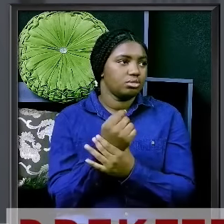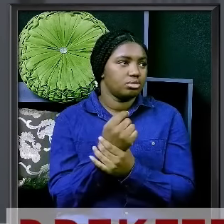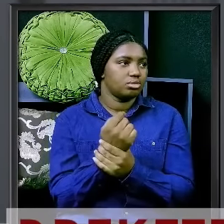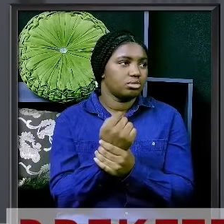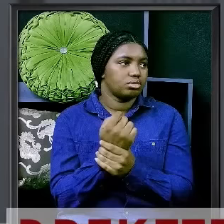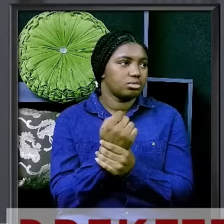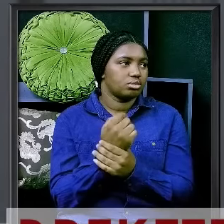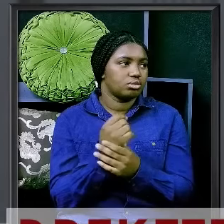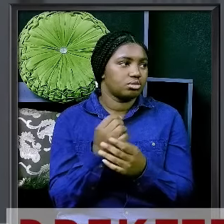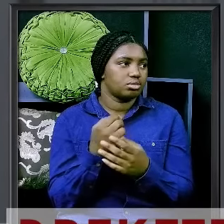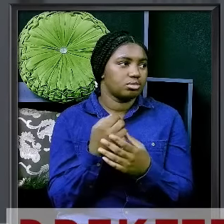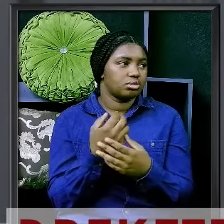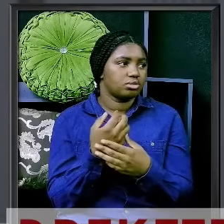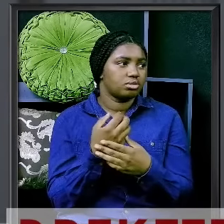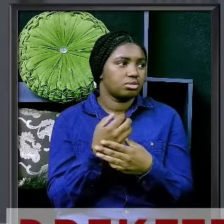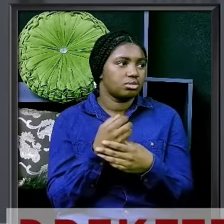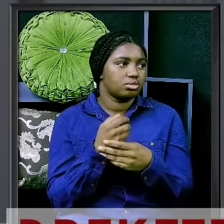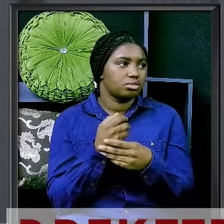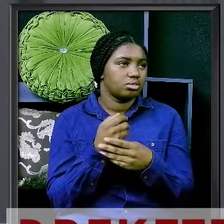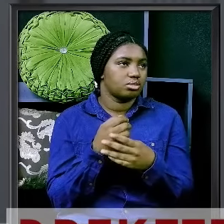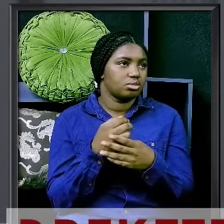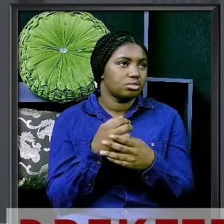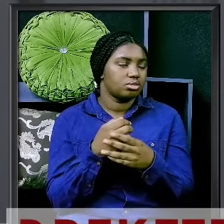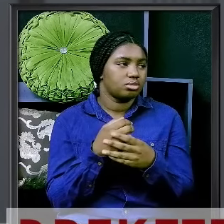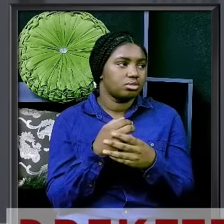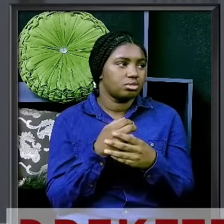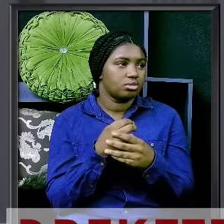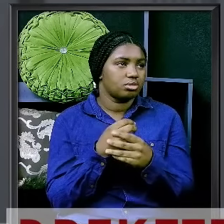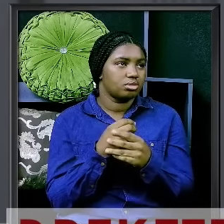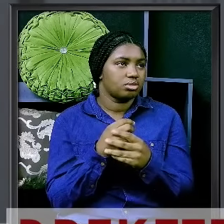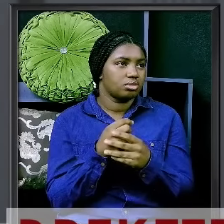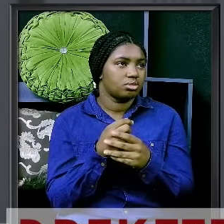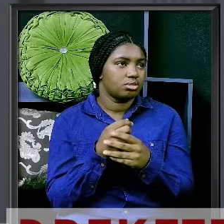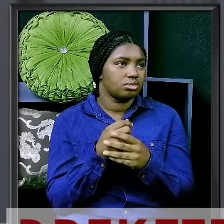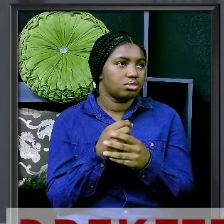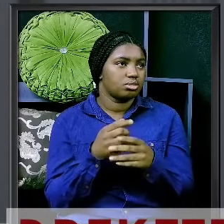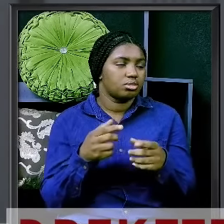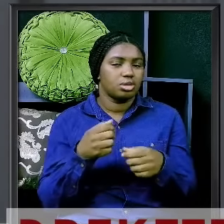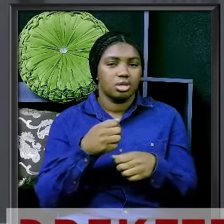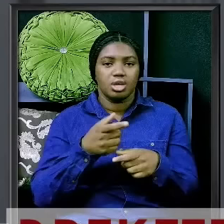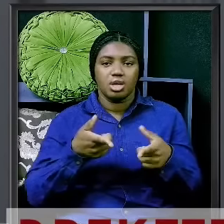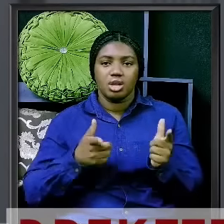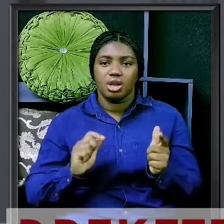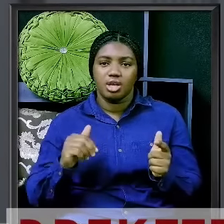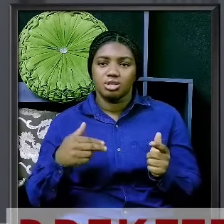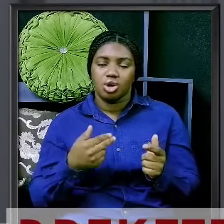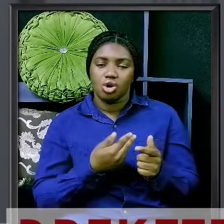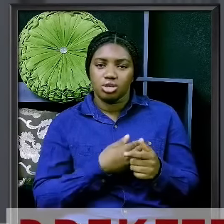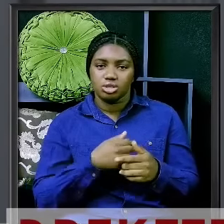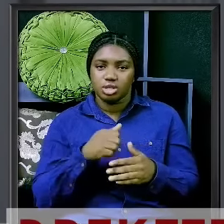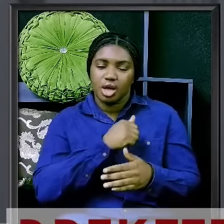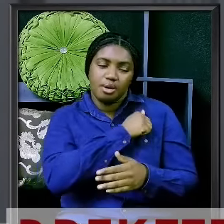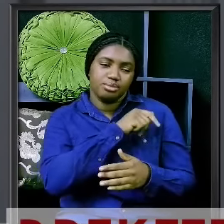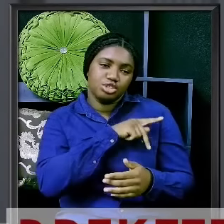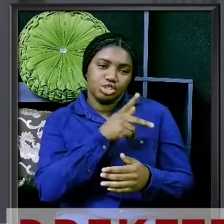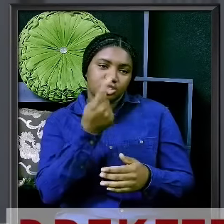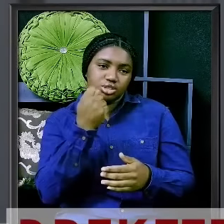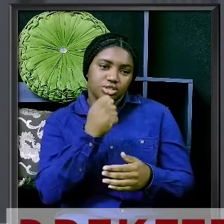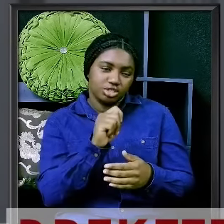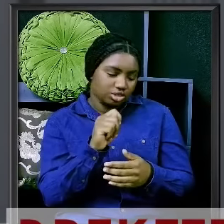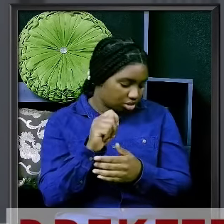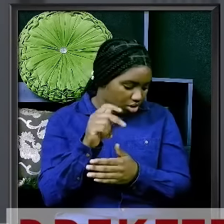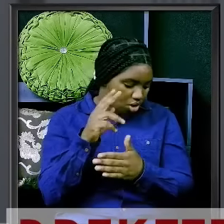court, madam. Ordinary president talk with us. Sorry for interrupting. Make we appreciate the Honorable Commissioner for Women